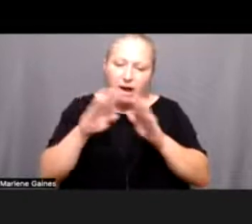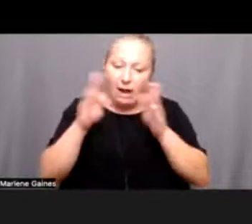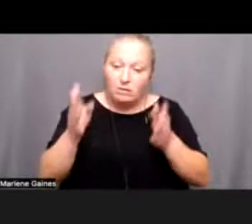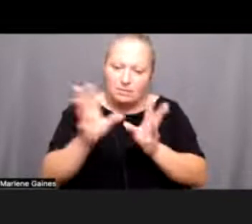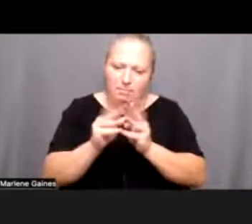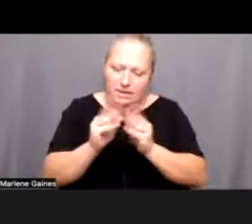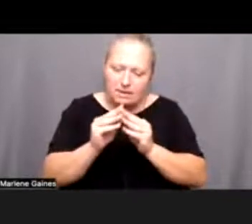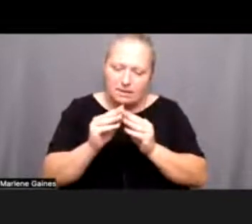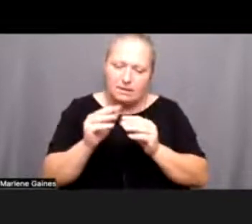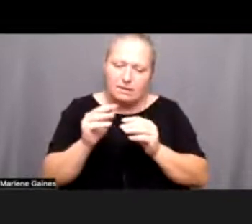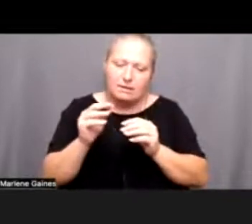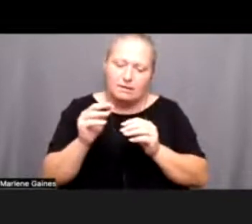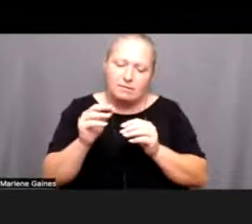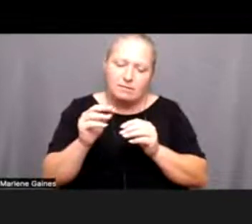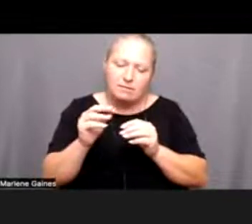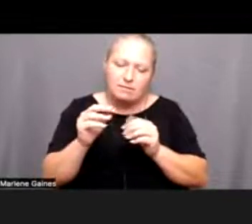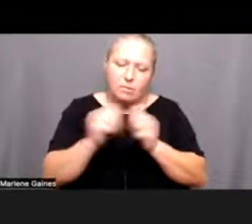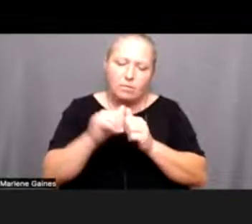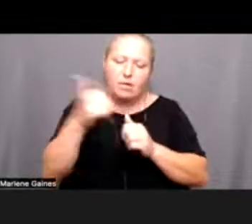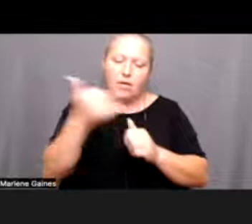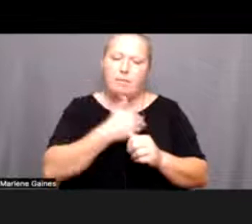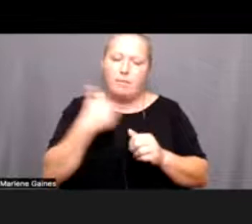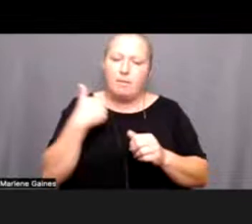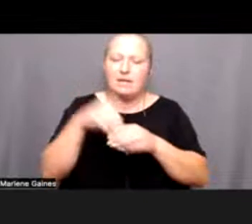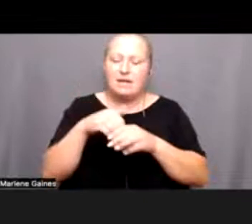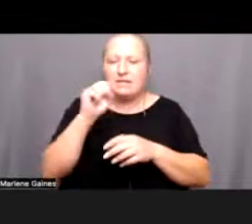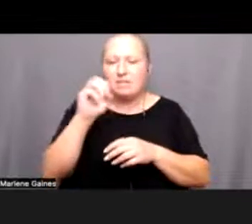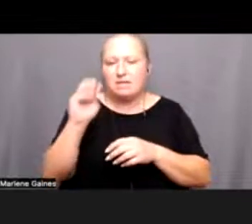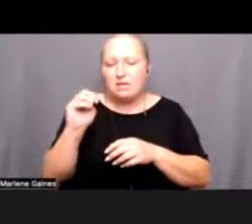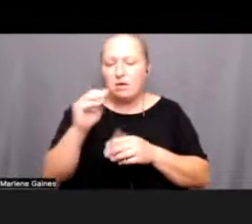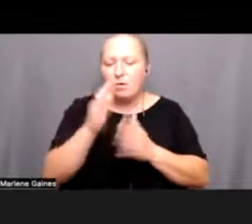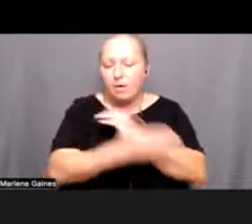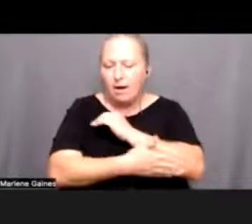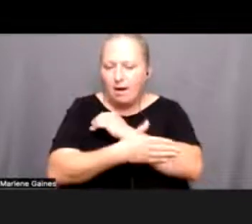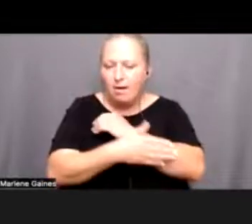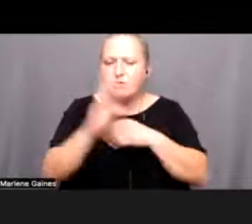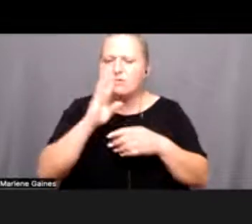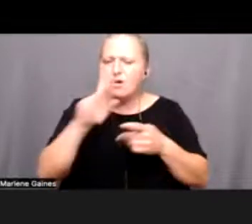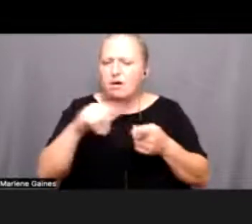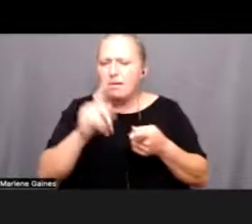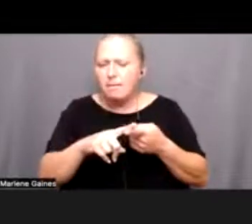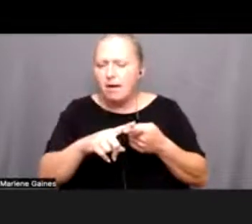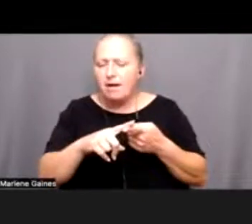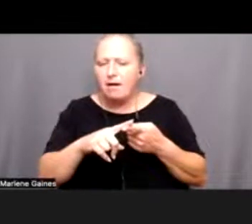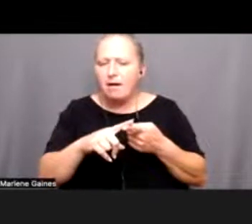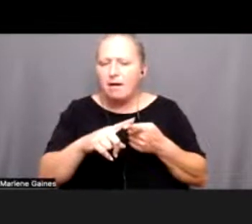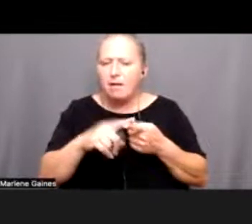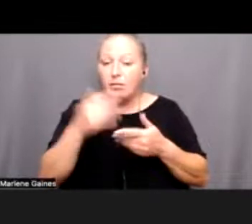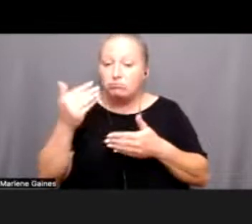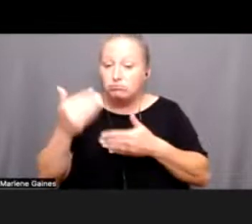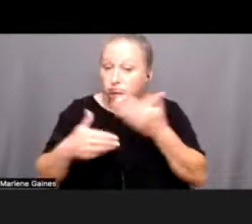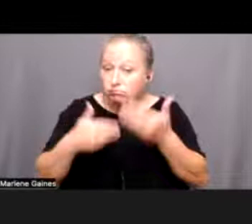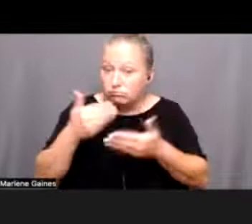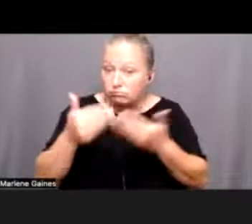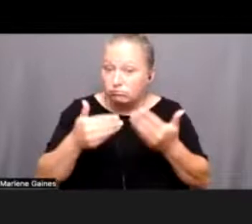meeting with other members in San Mateo County, talking about the progress